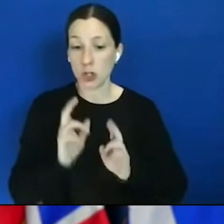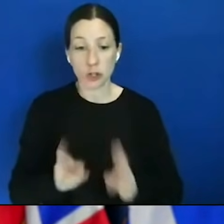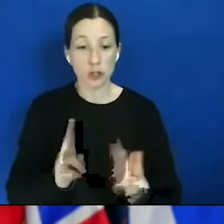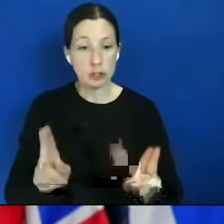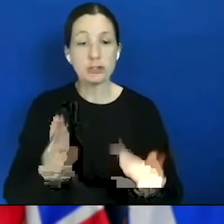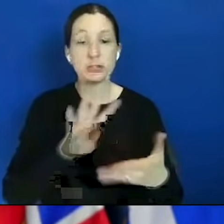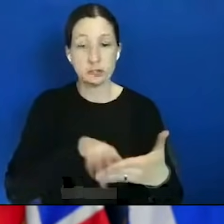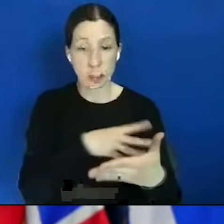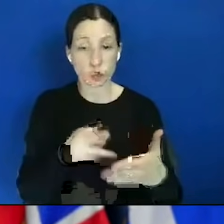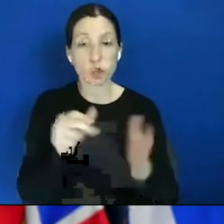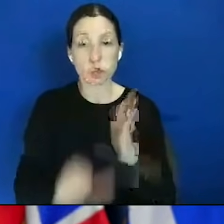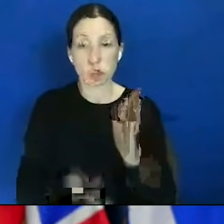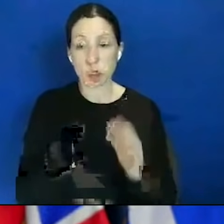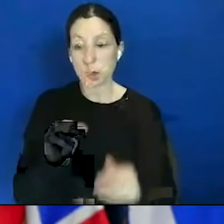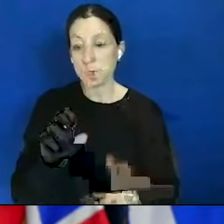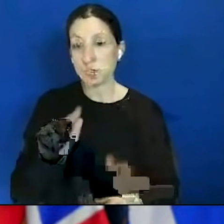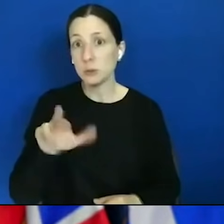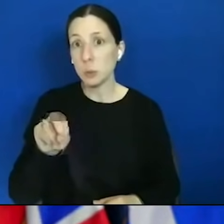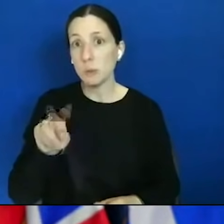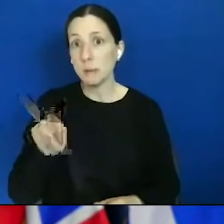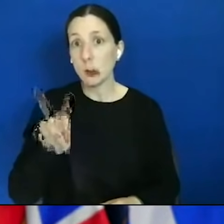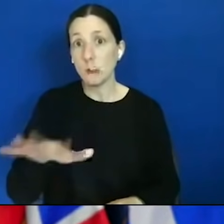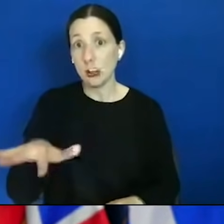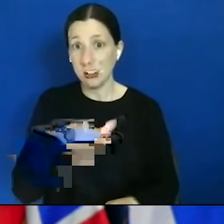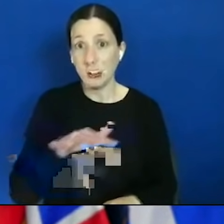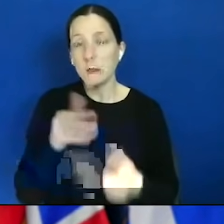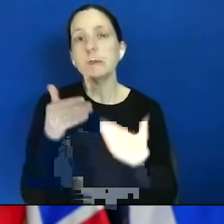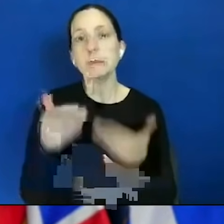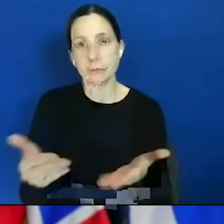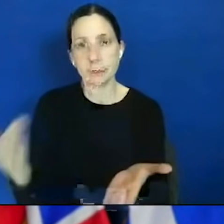scheduled surgeries in Metro Vancouver. We